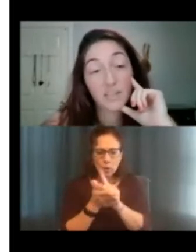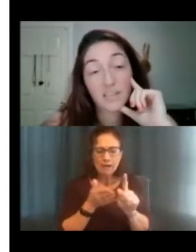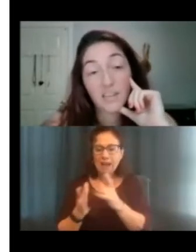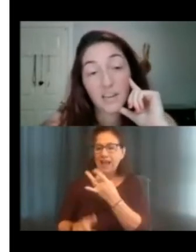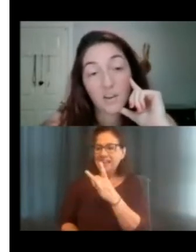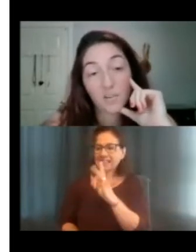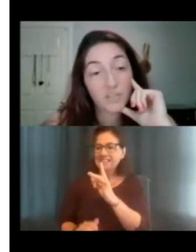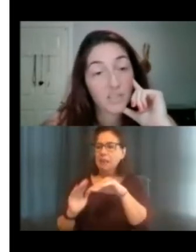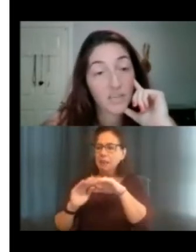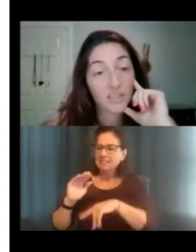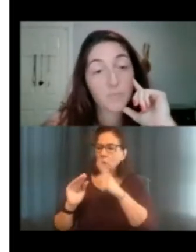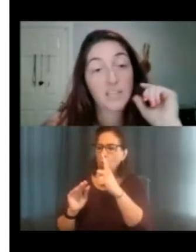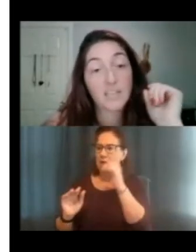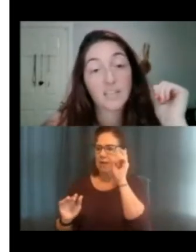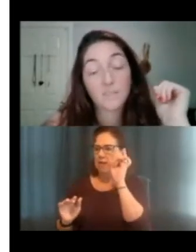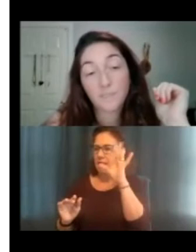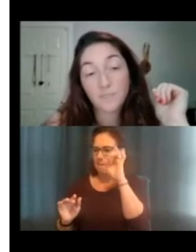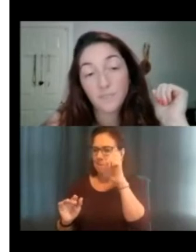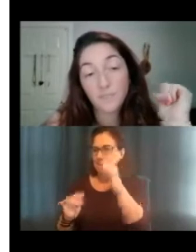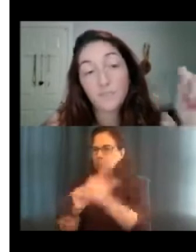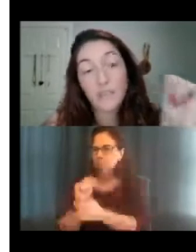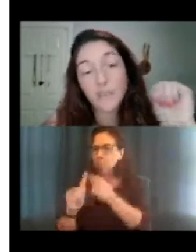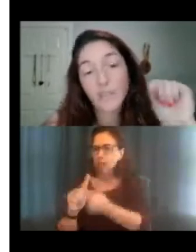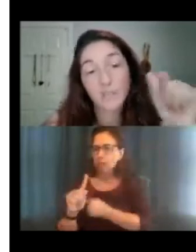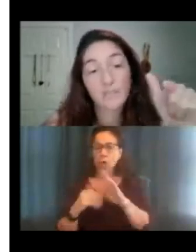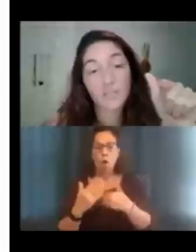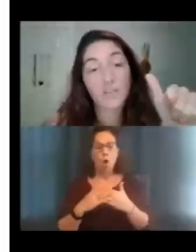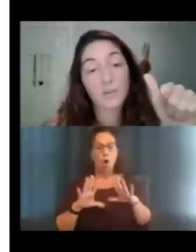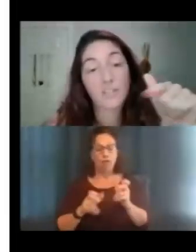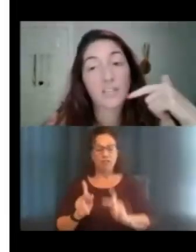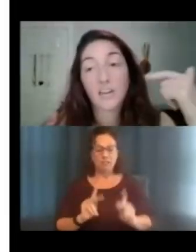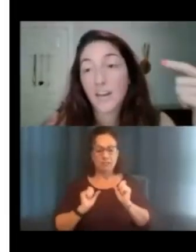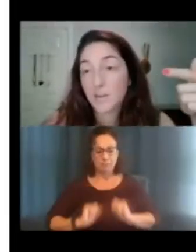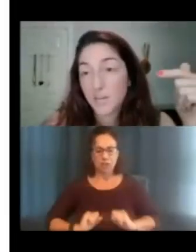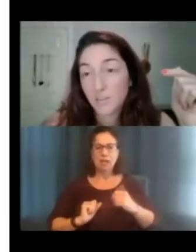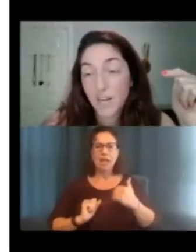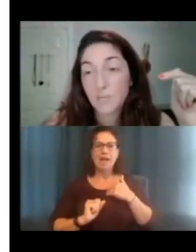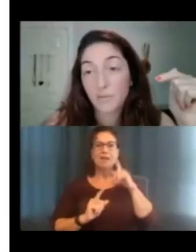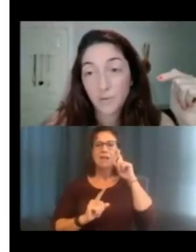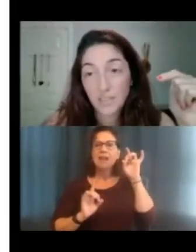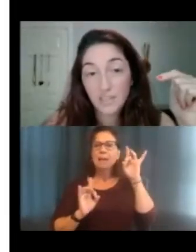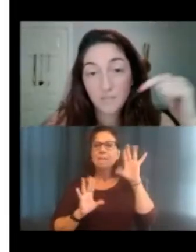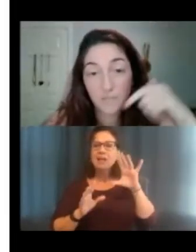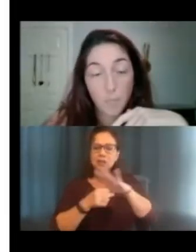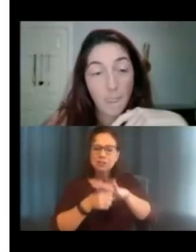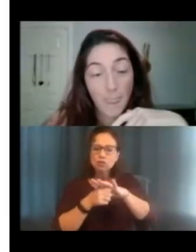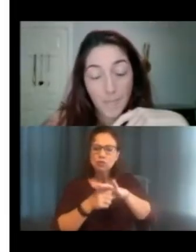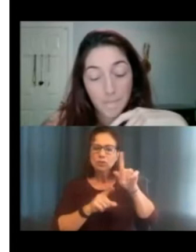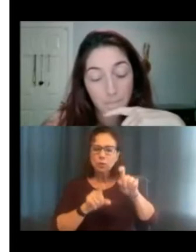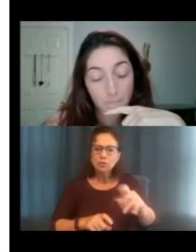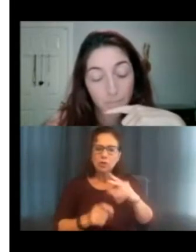per month. And all of the subjects completed the nightmare distress questionnaire and a measure of nightmare frequency.